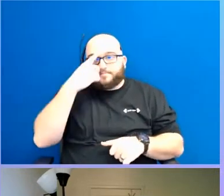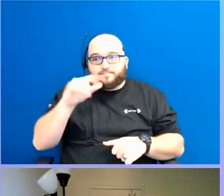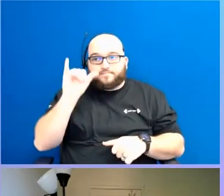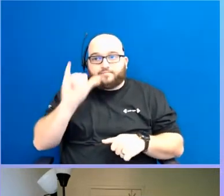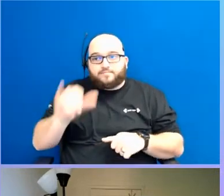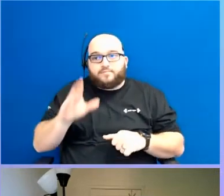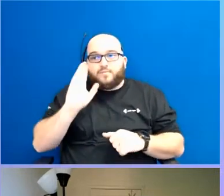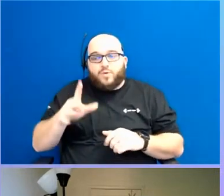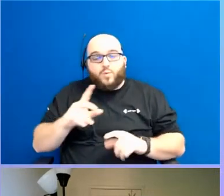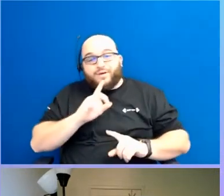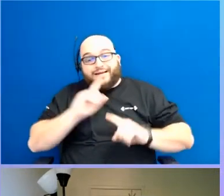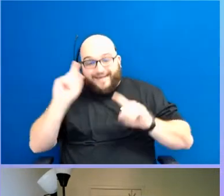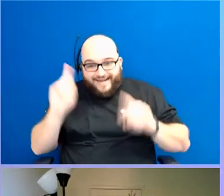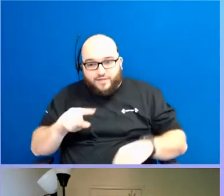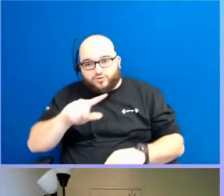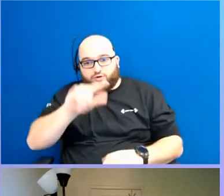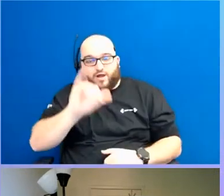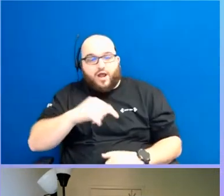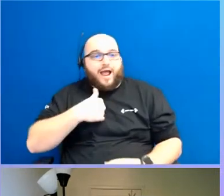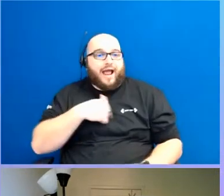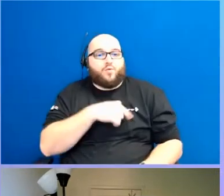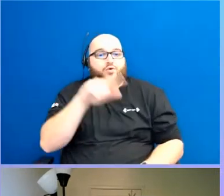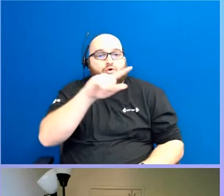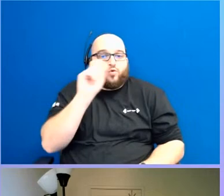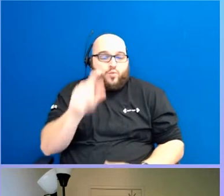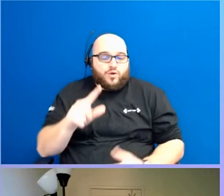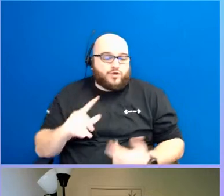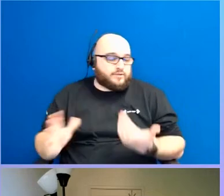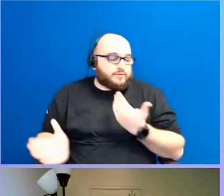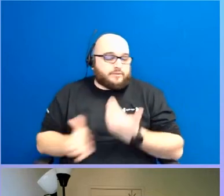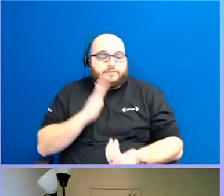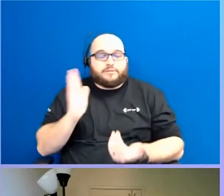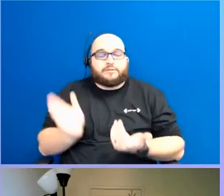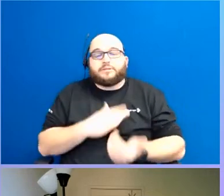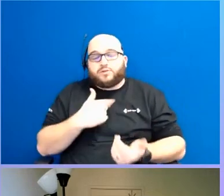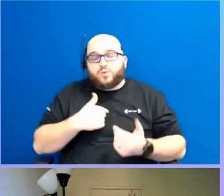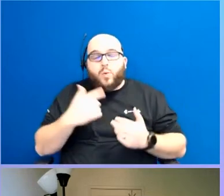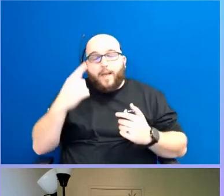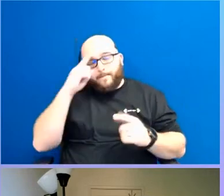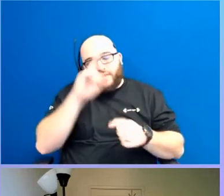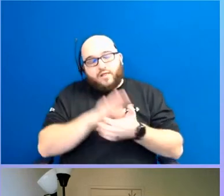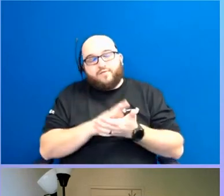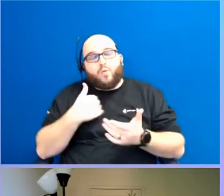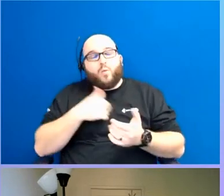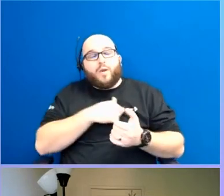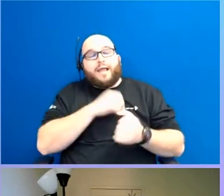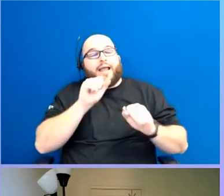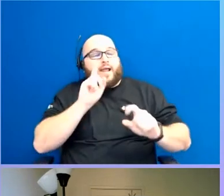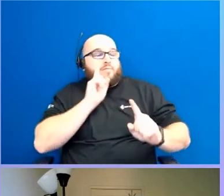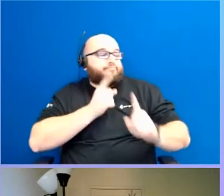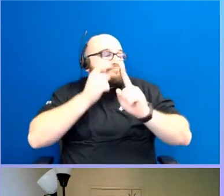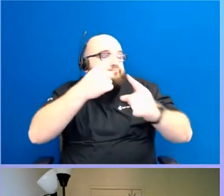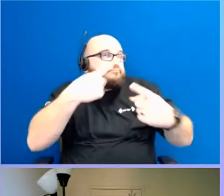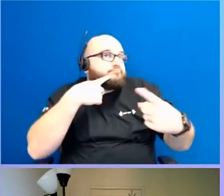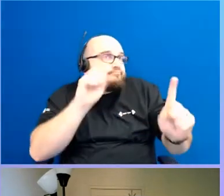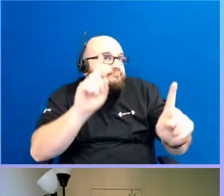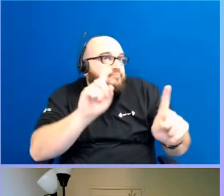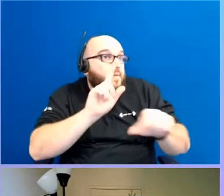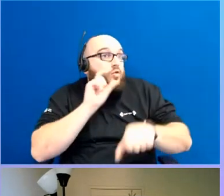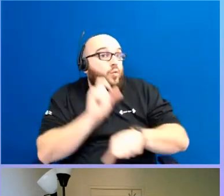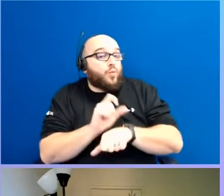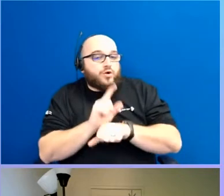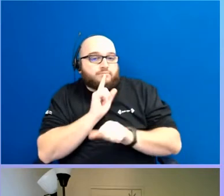answer this question for us like pretty easily. And so I'm hoping that we can get there. But the work is ongoing.